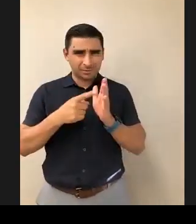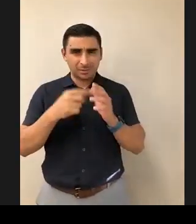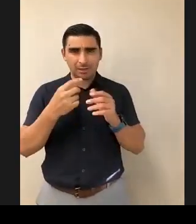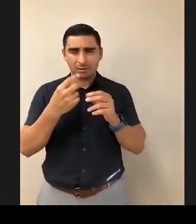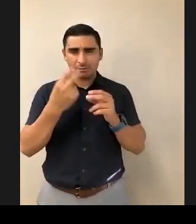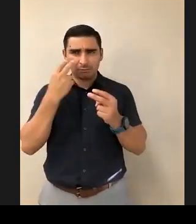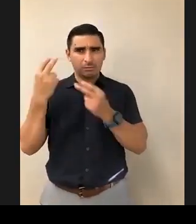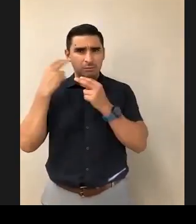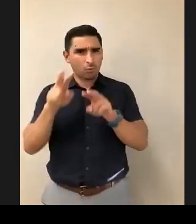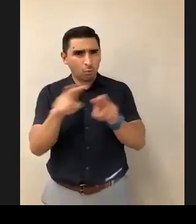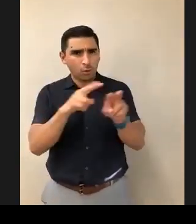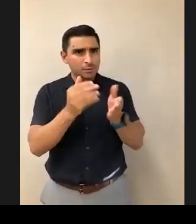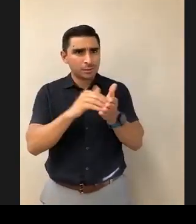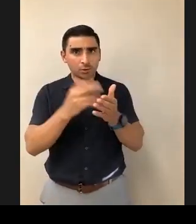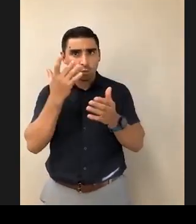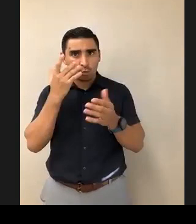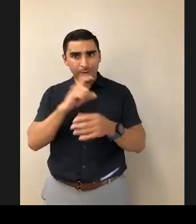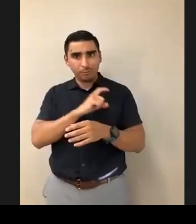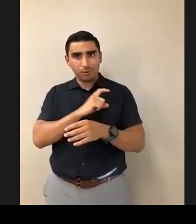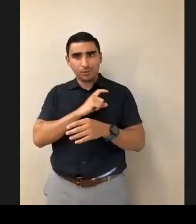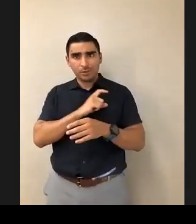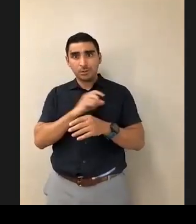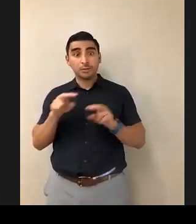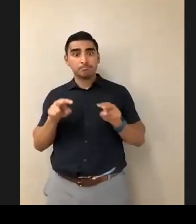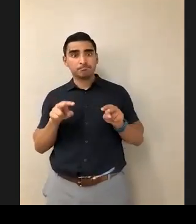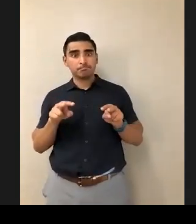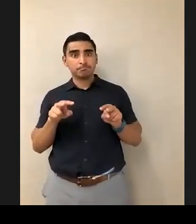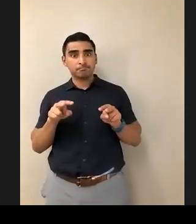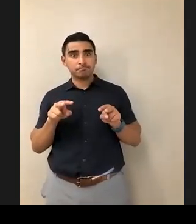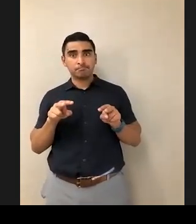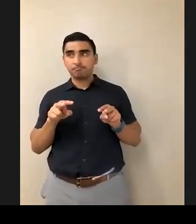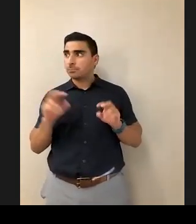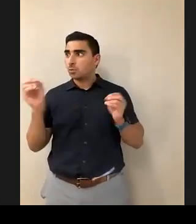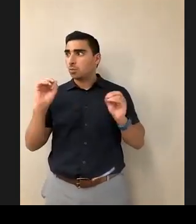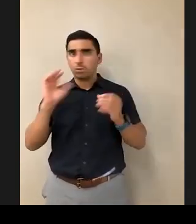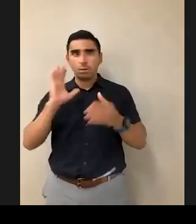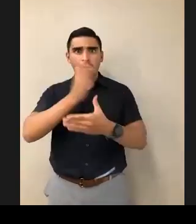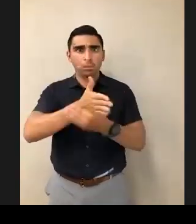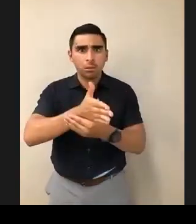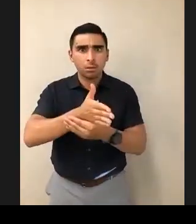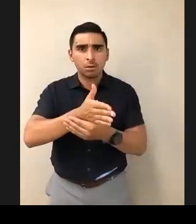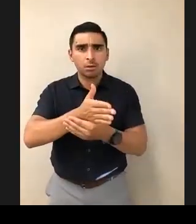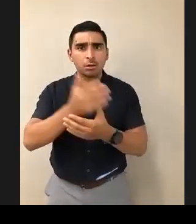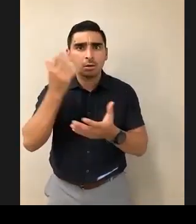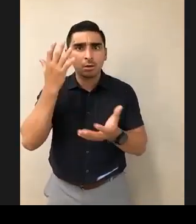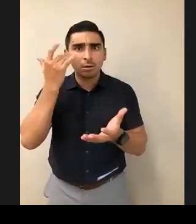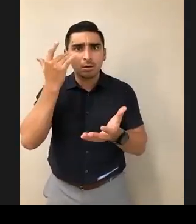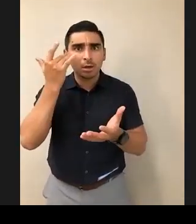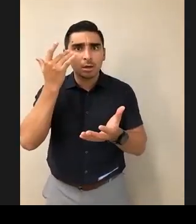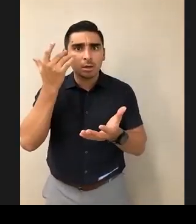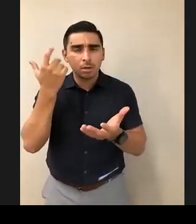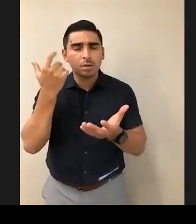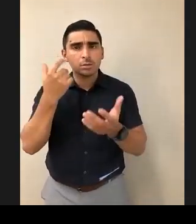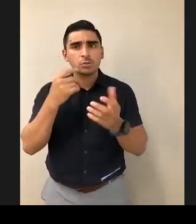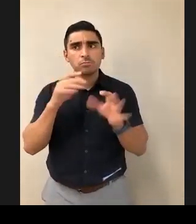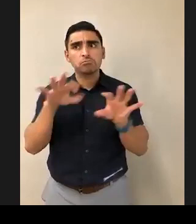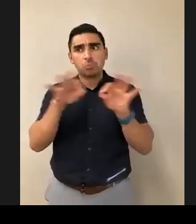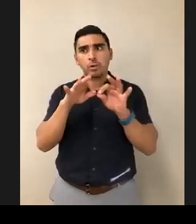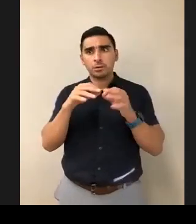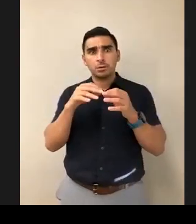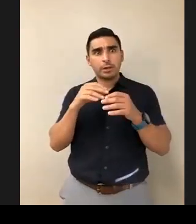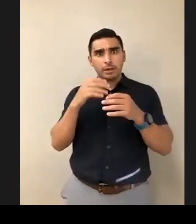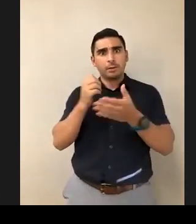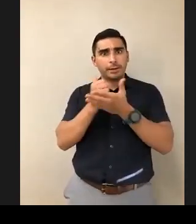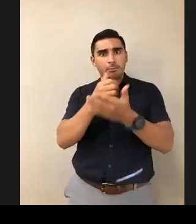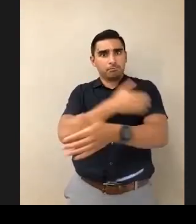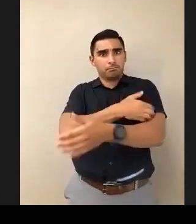is happening here? Why is no one intervening? And so I think to empower our officers to be able to say that with each other. But I